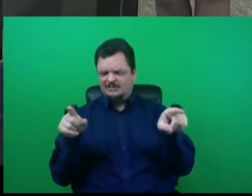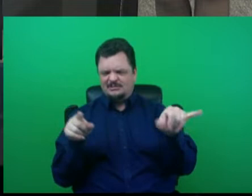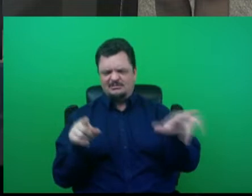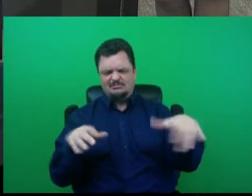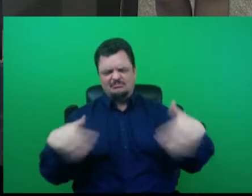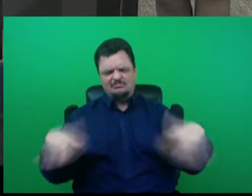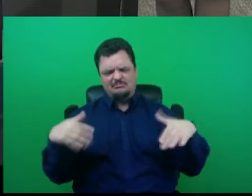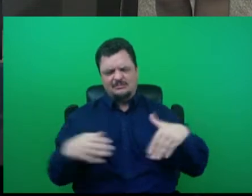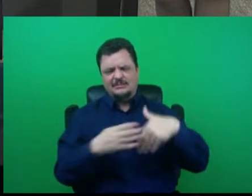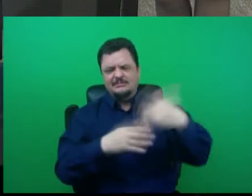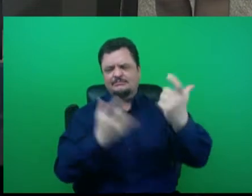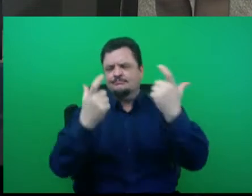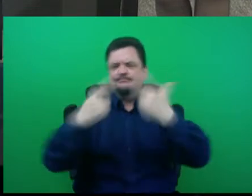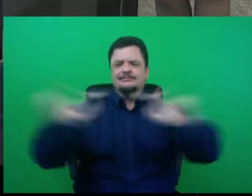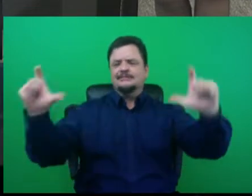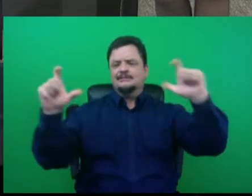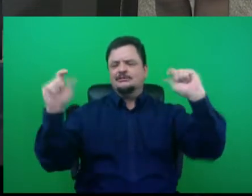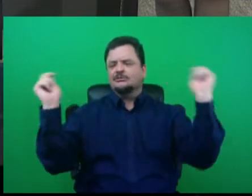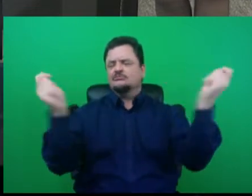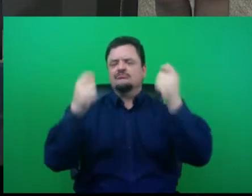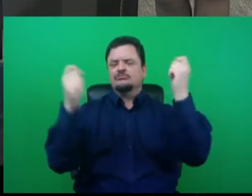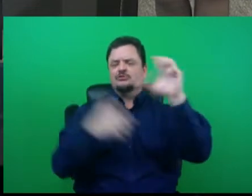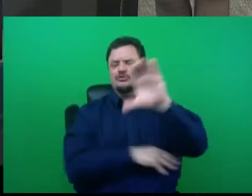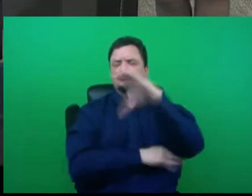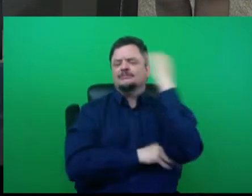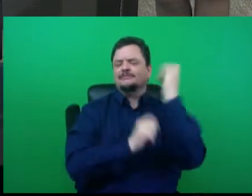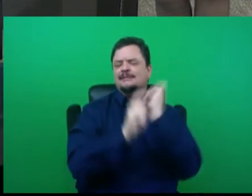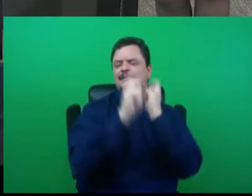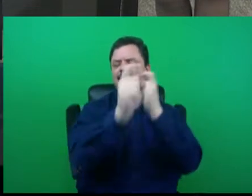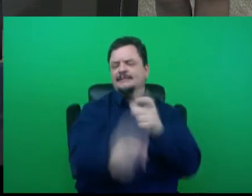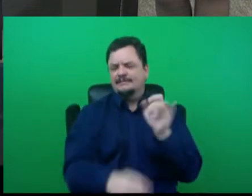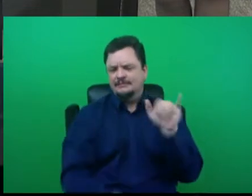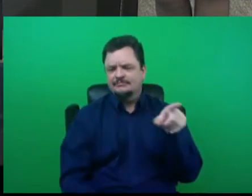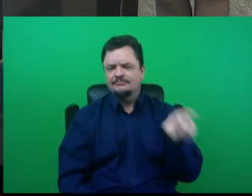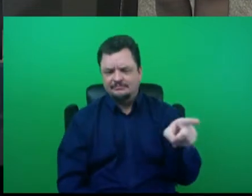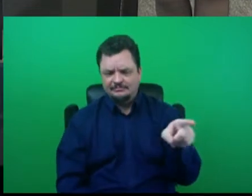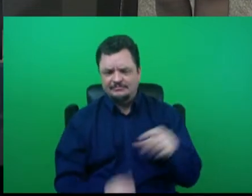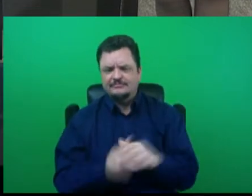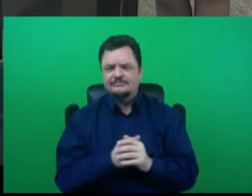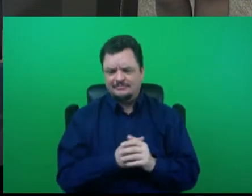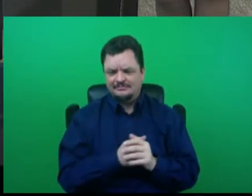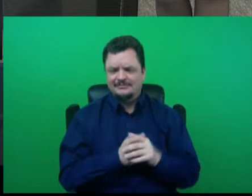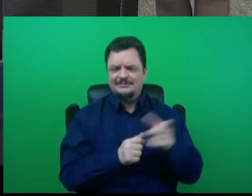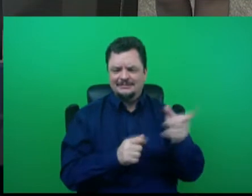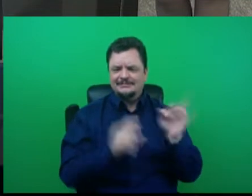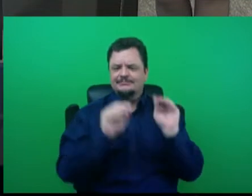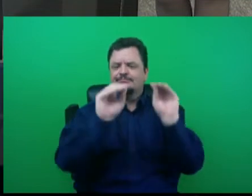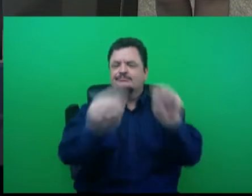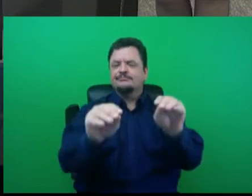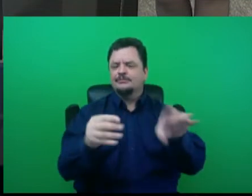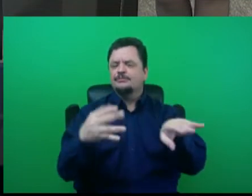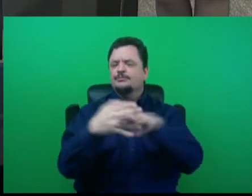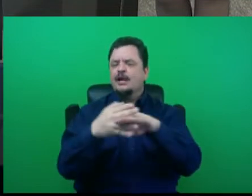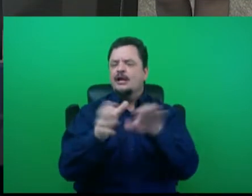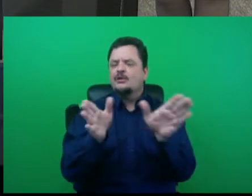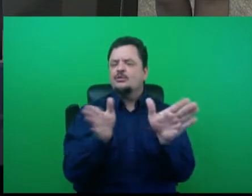gift, and we put it in the break room, and some, you know, get it and some don't. Maybe some are here, some on